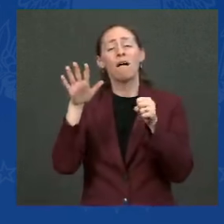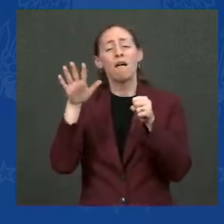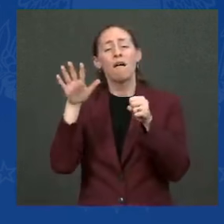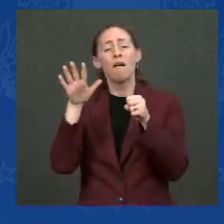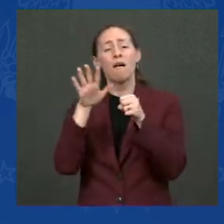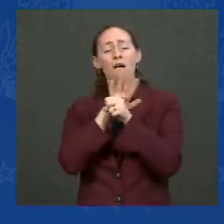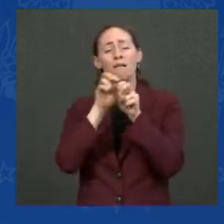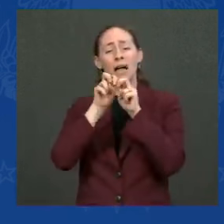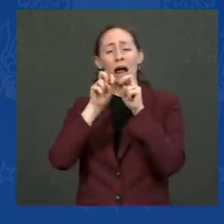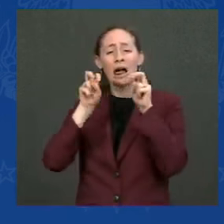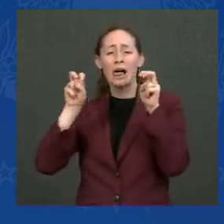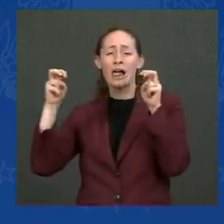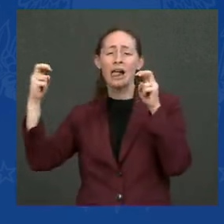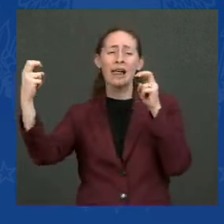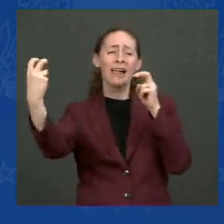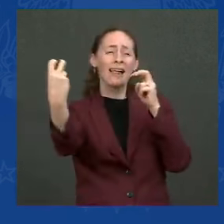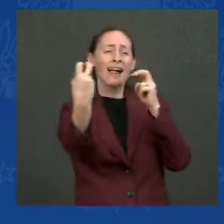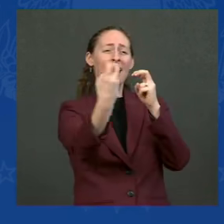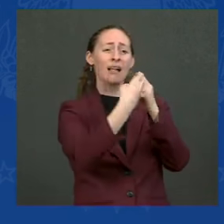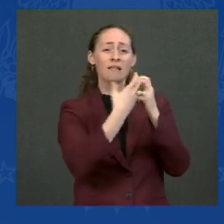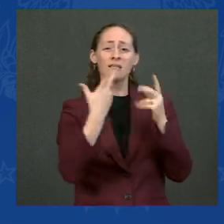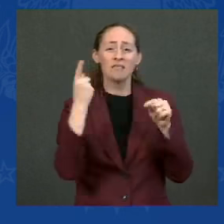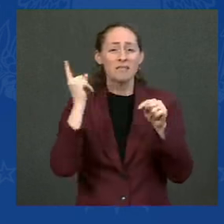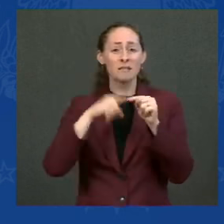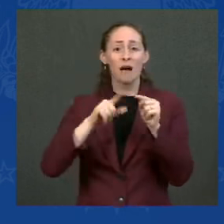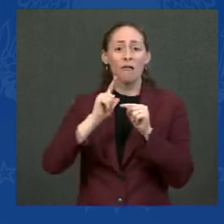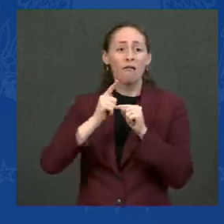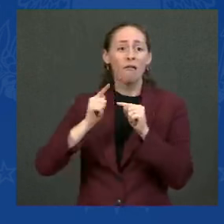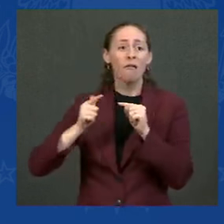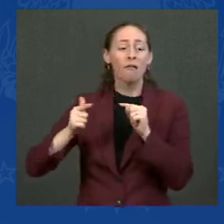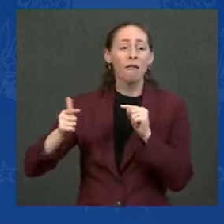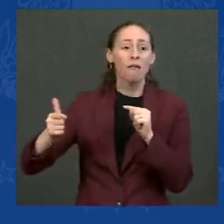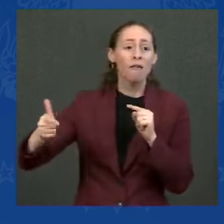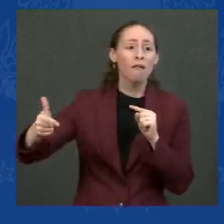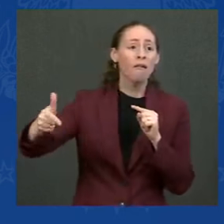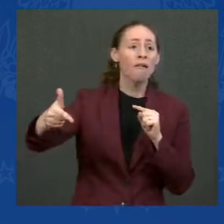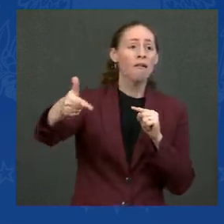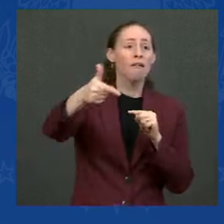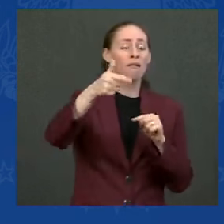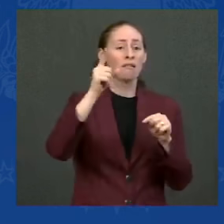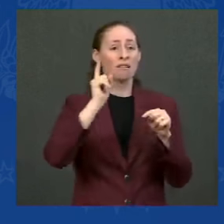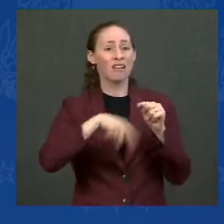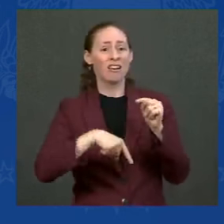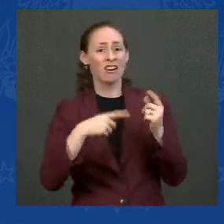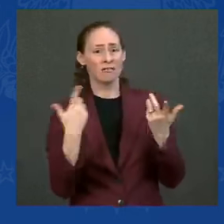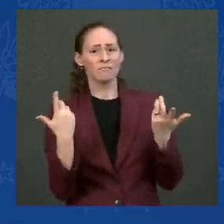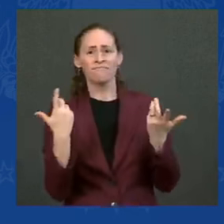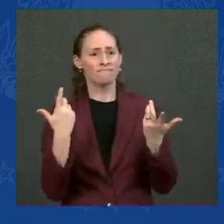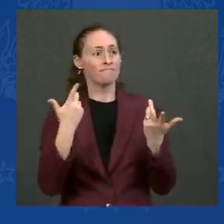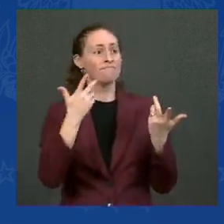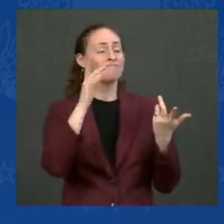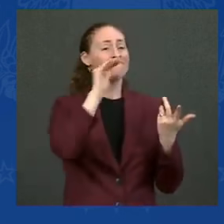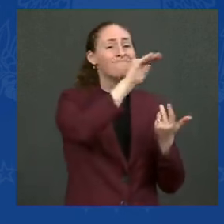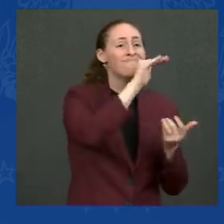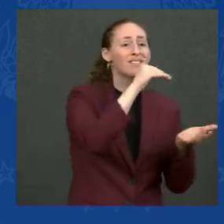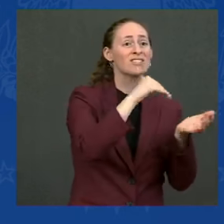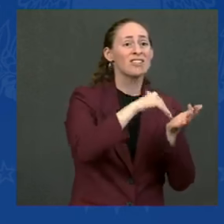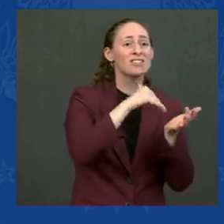up, they couldn't even get her to be seen initially. So because I knew this person,